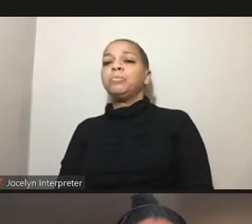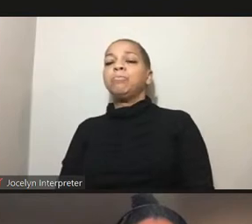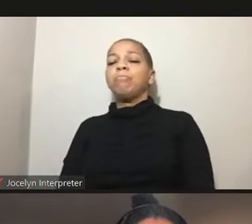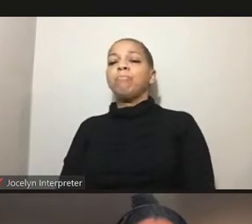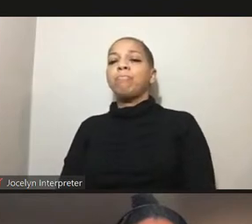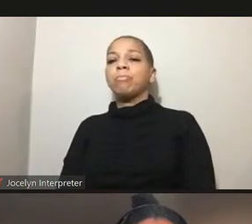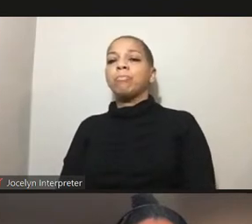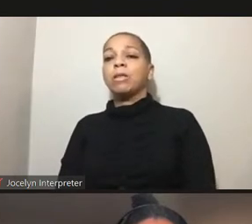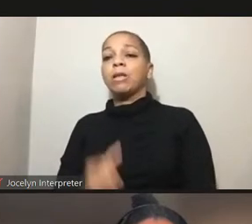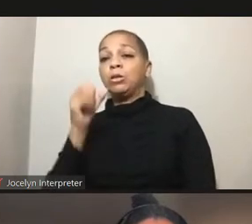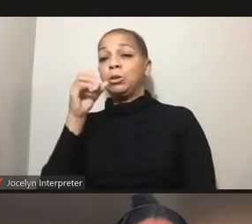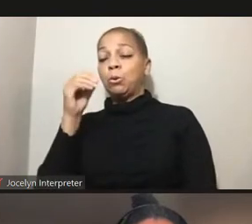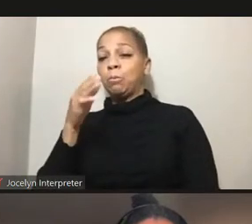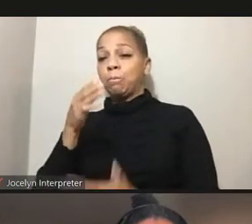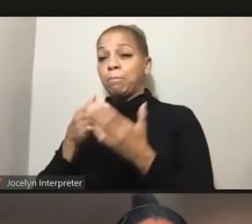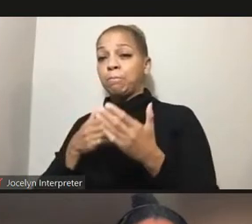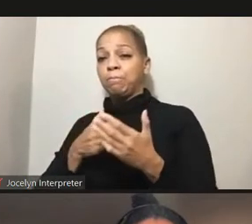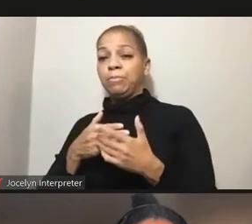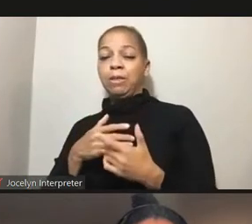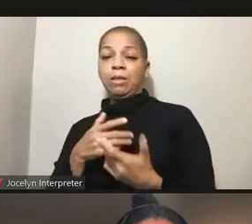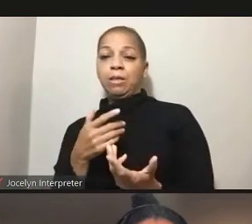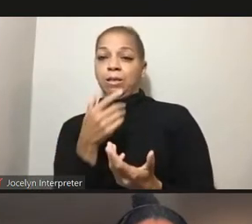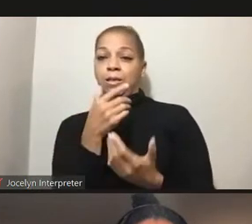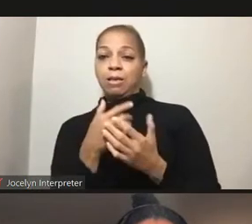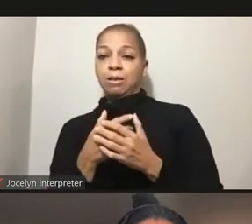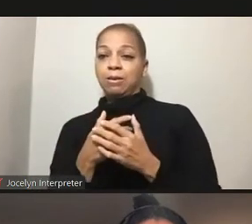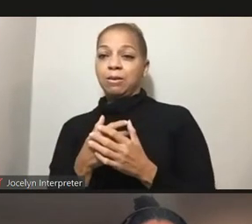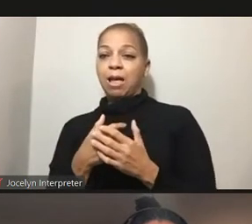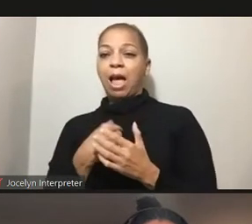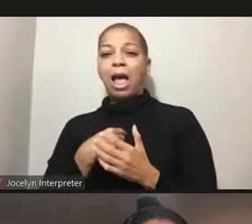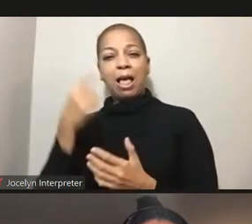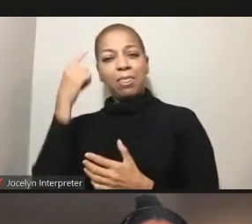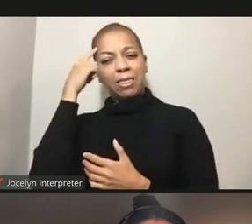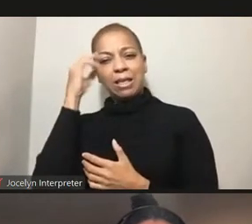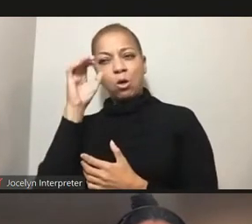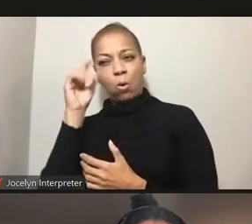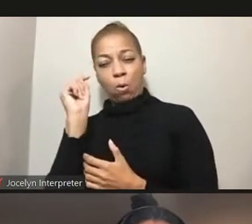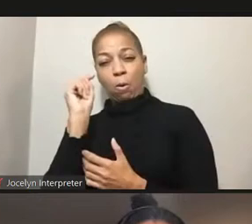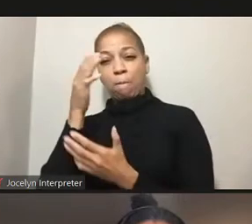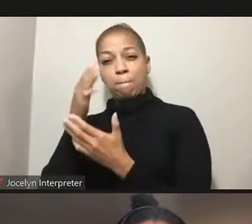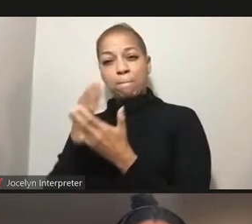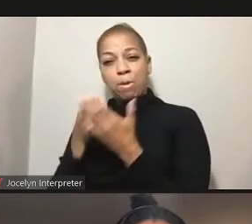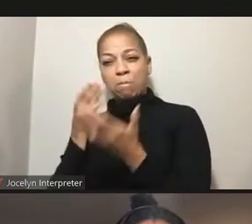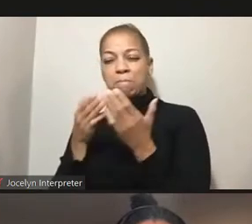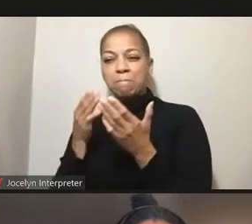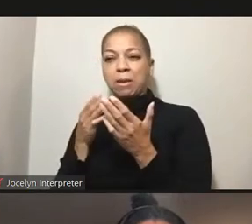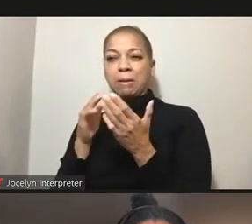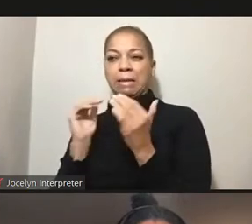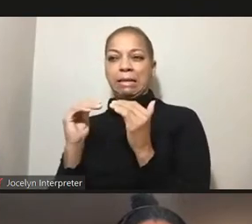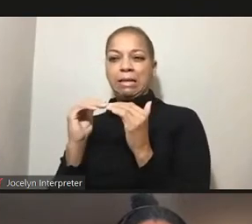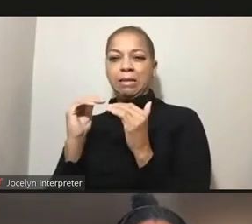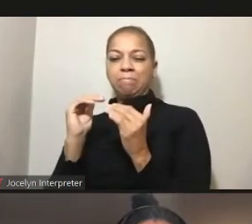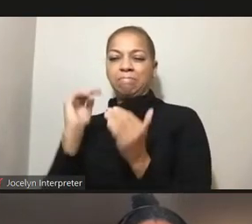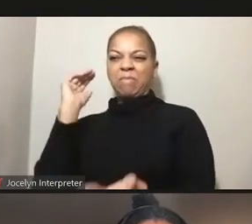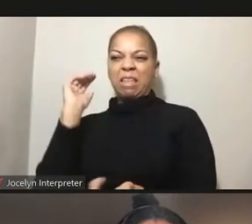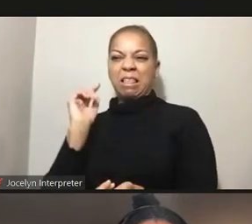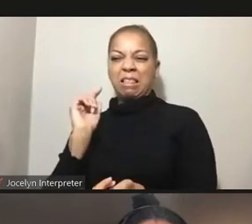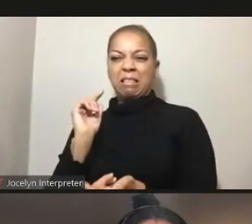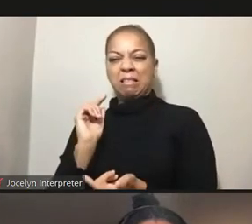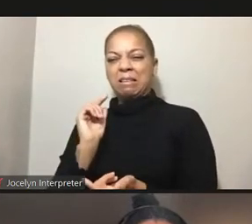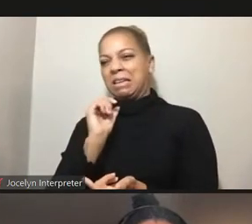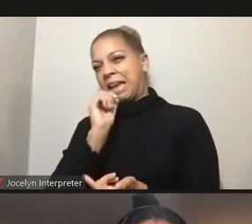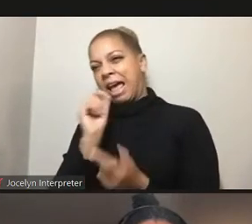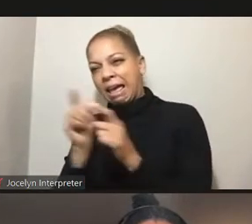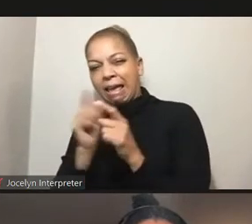And so part of my sort of, I'm not, you know, I think the art part is probably the least interesting to me as opposed to